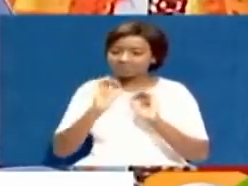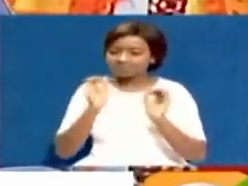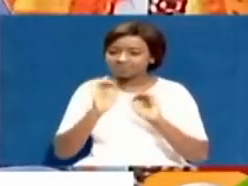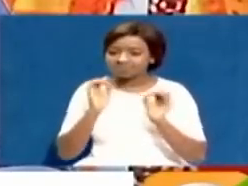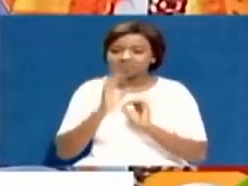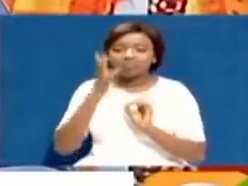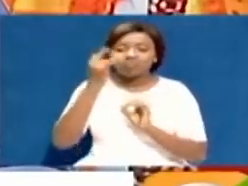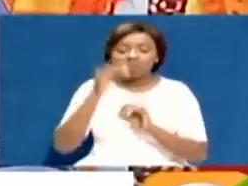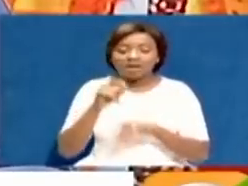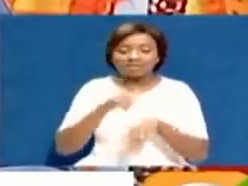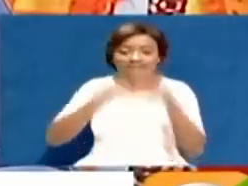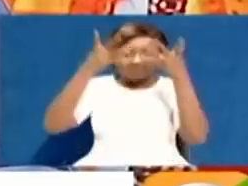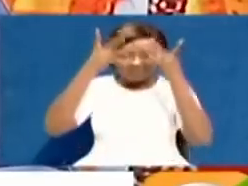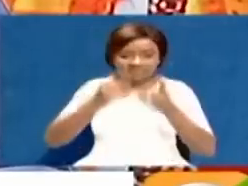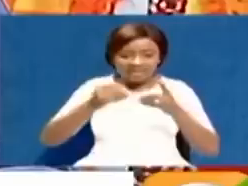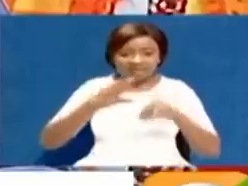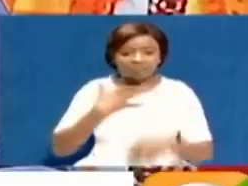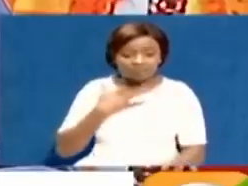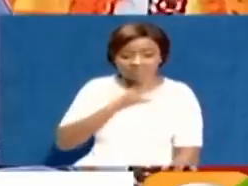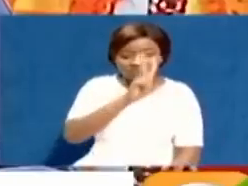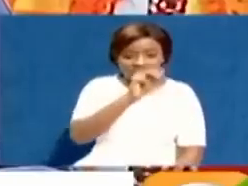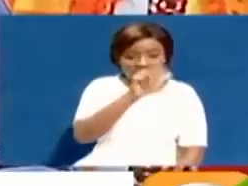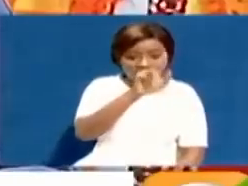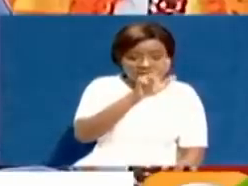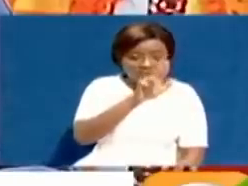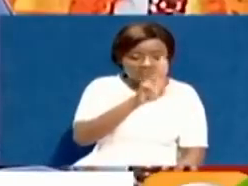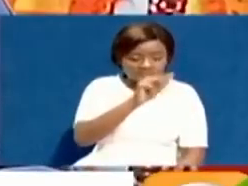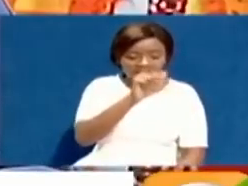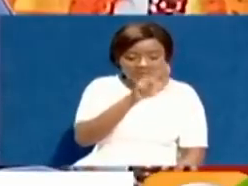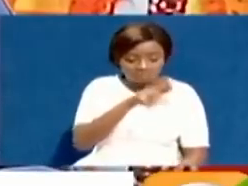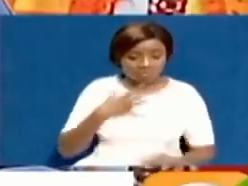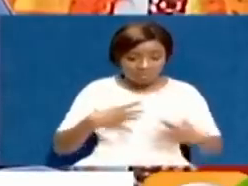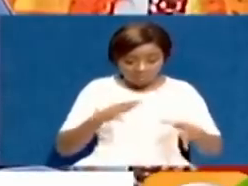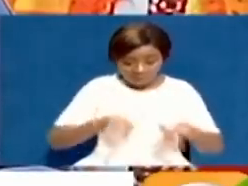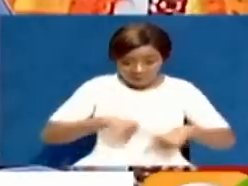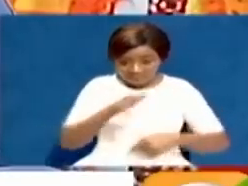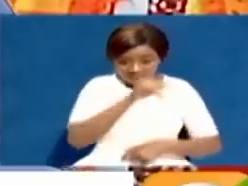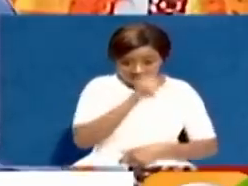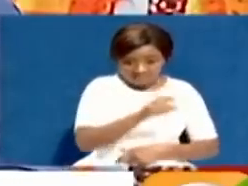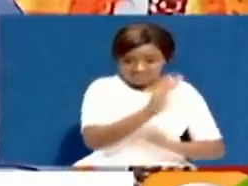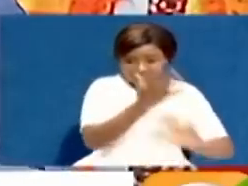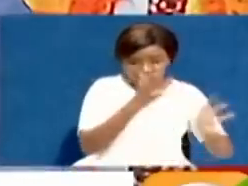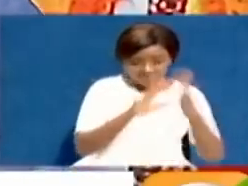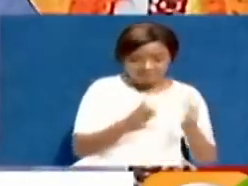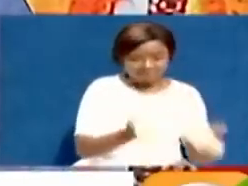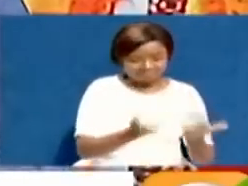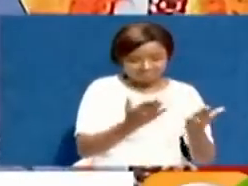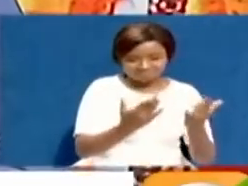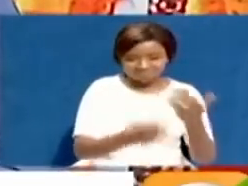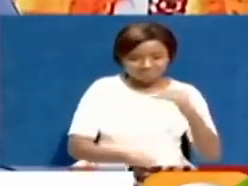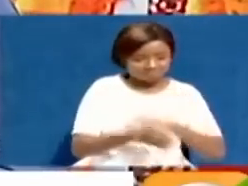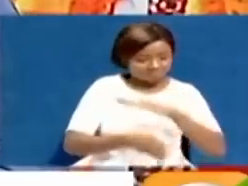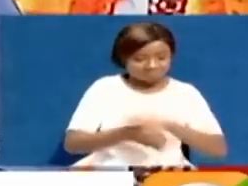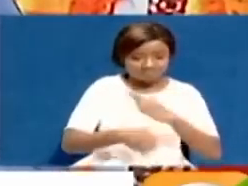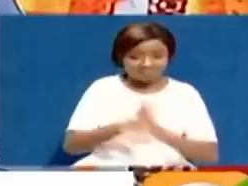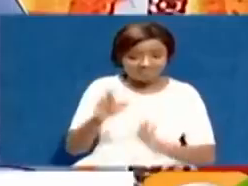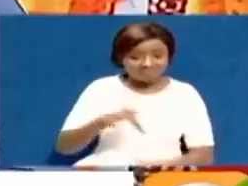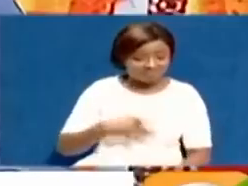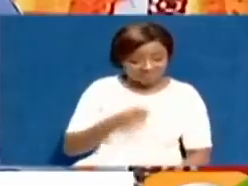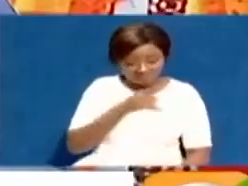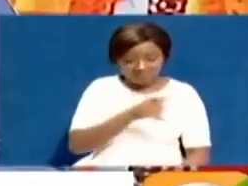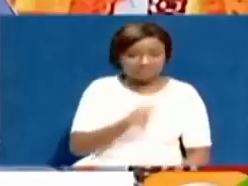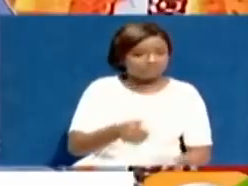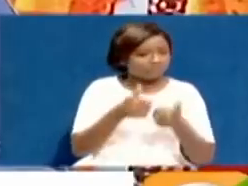the critical water tower that cost him politically ahead of the 2013 general election. Odinga pointing out that his conservation